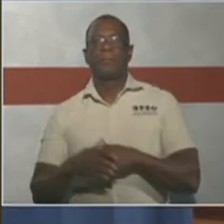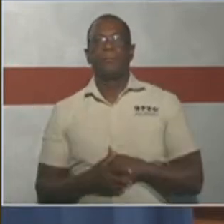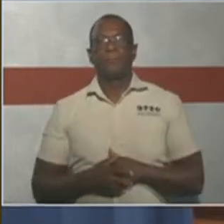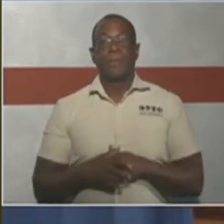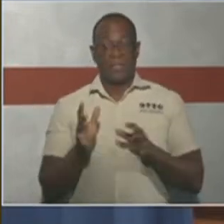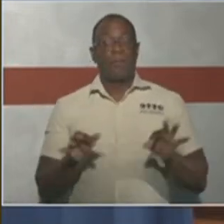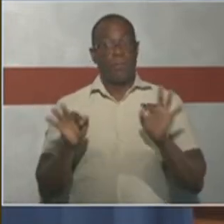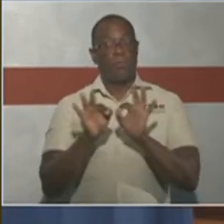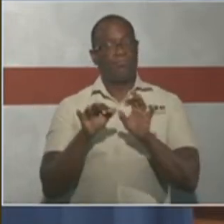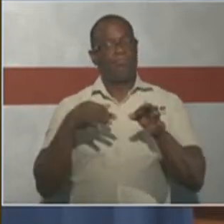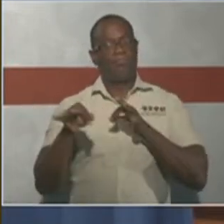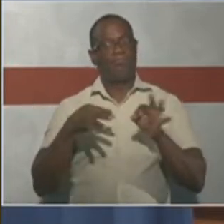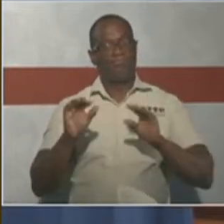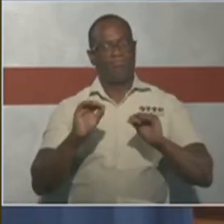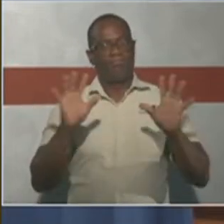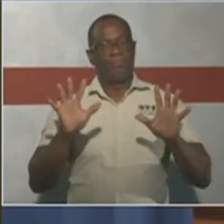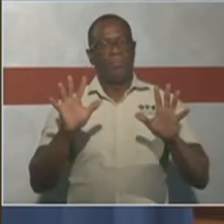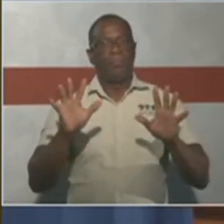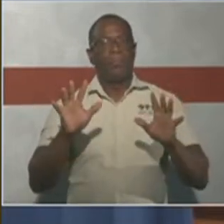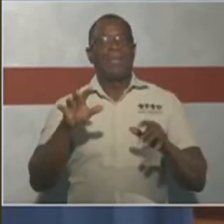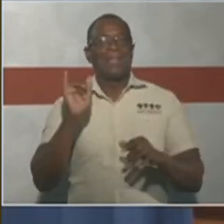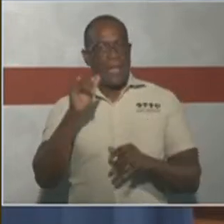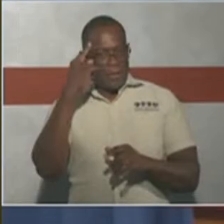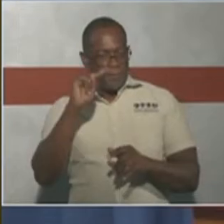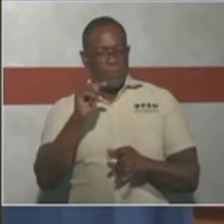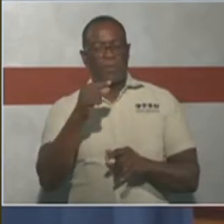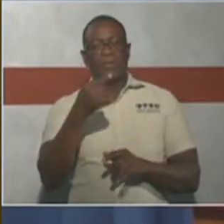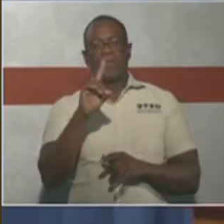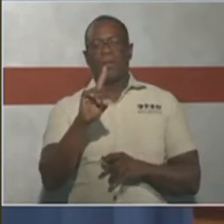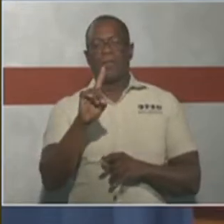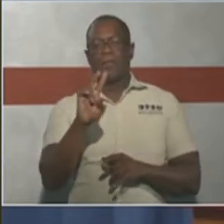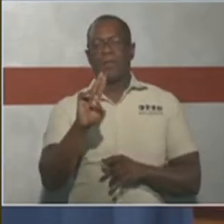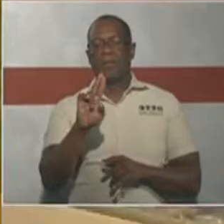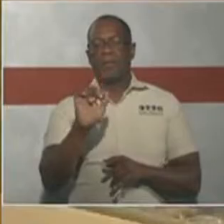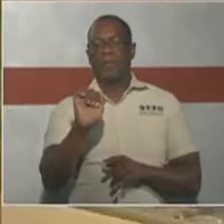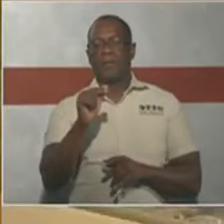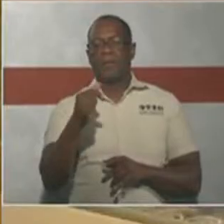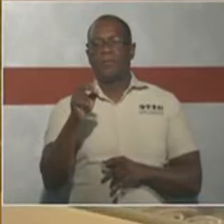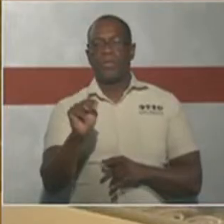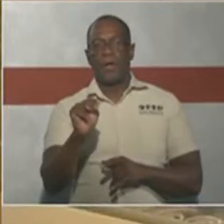important clarification, and this is for the Dragon field.